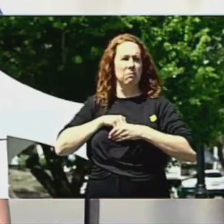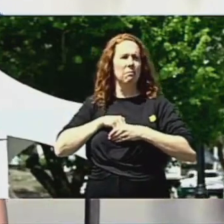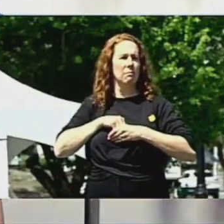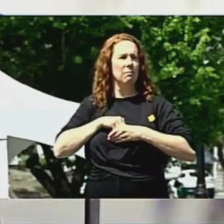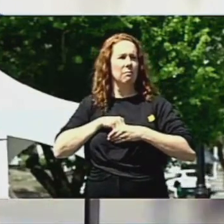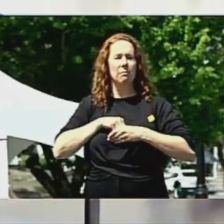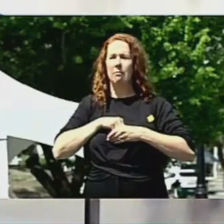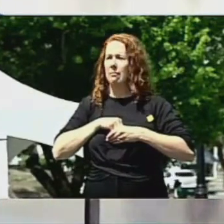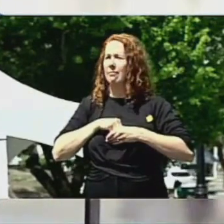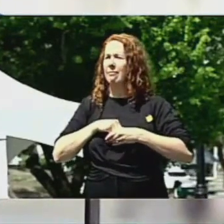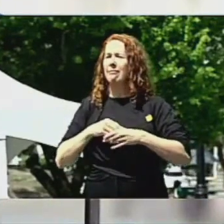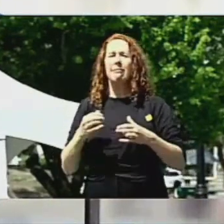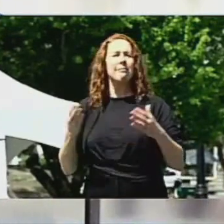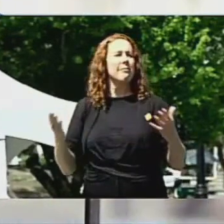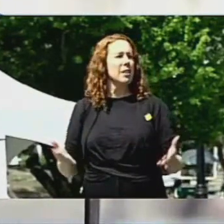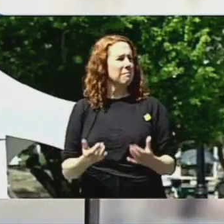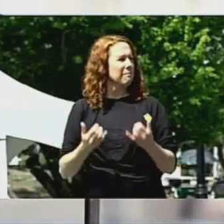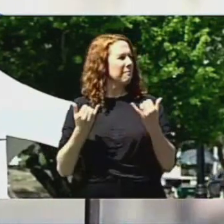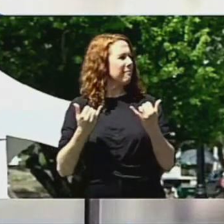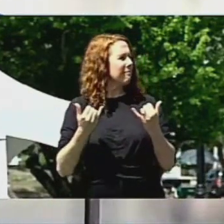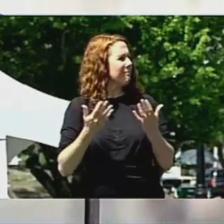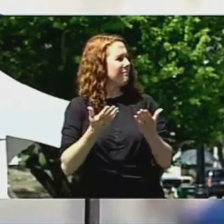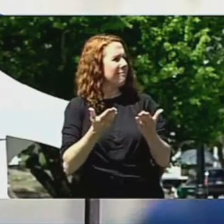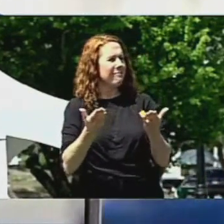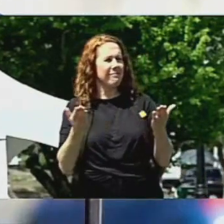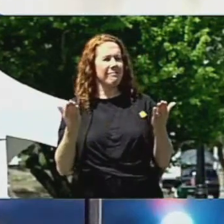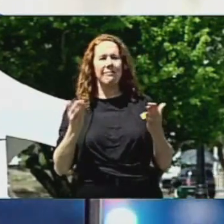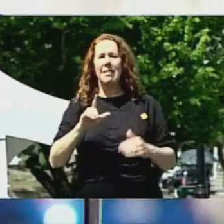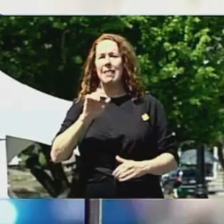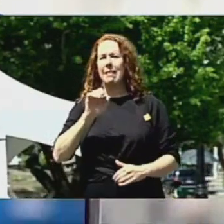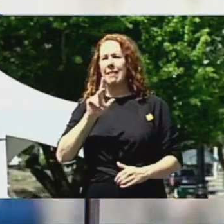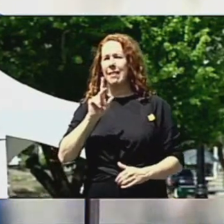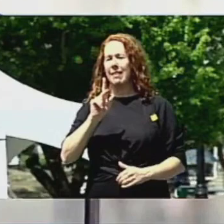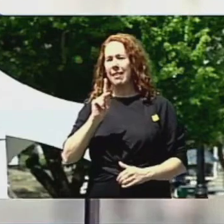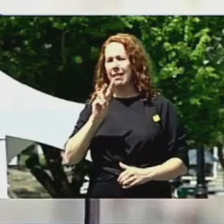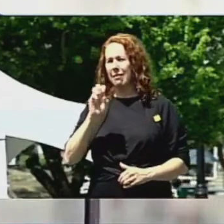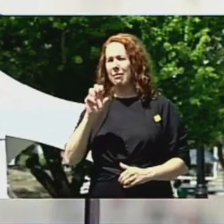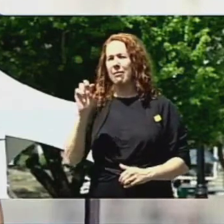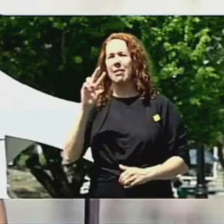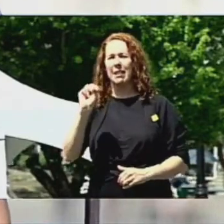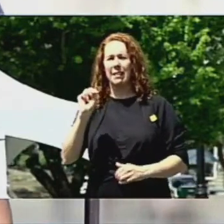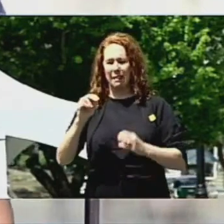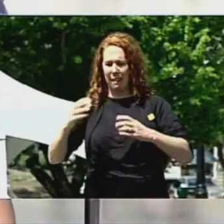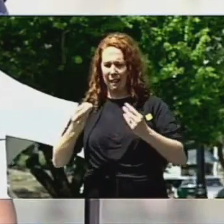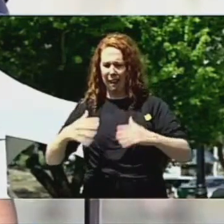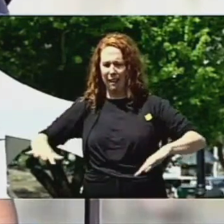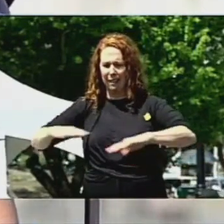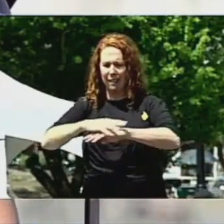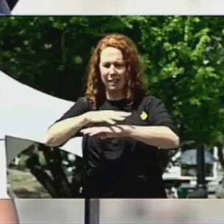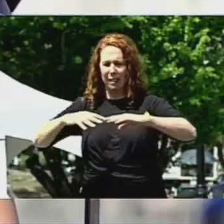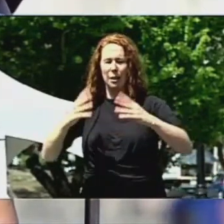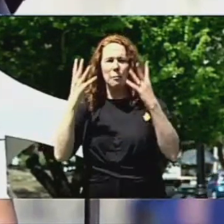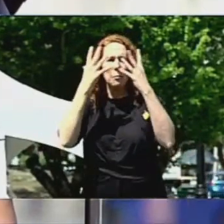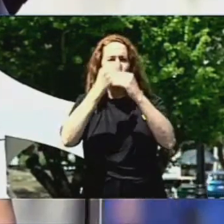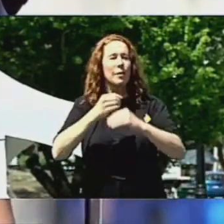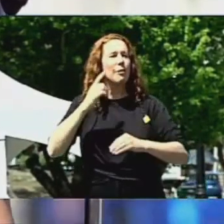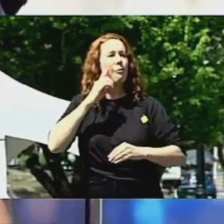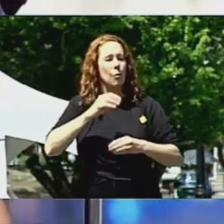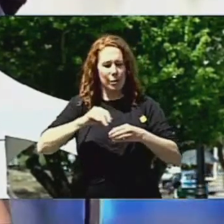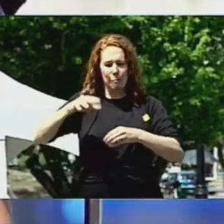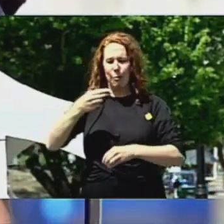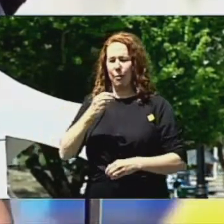Here we are on the beautiful Lekwungen territories, the place to smoke herring